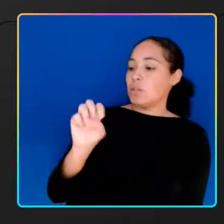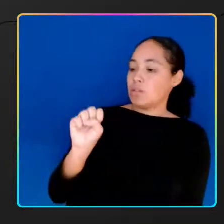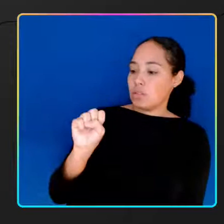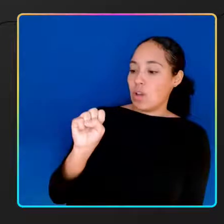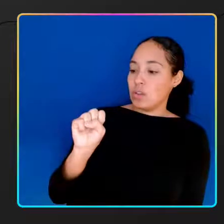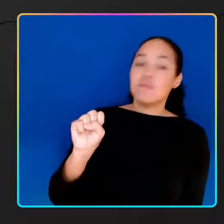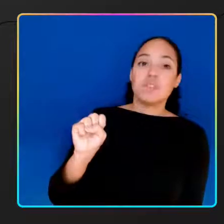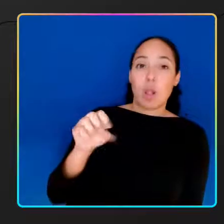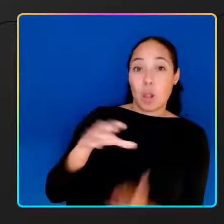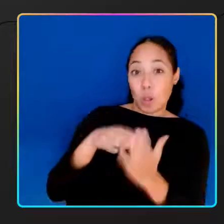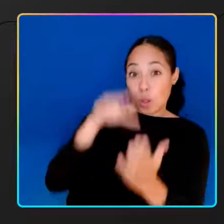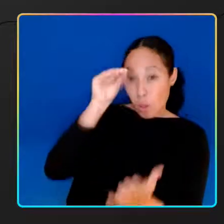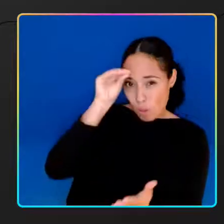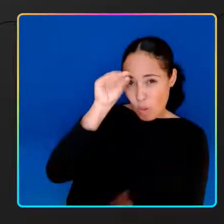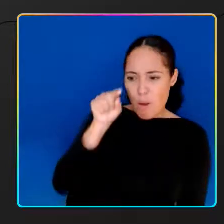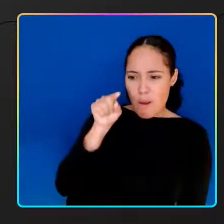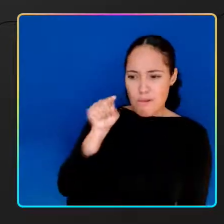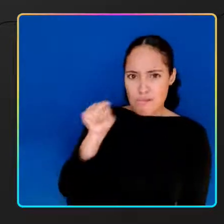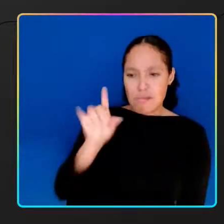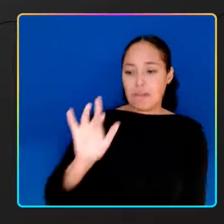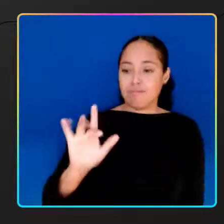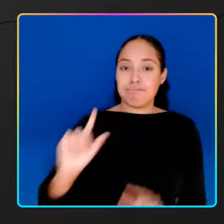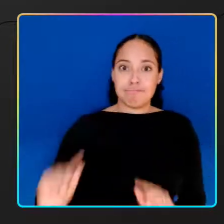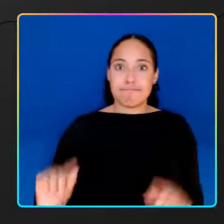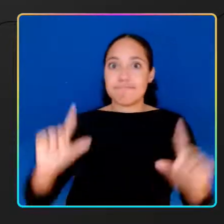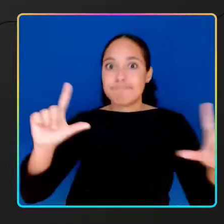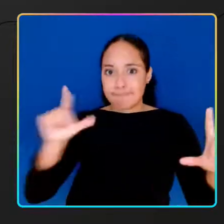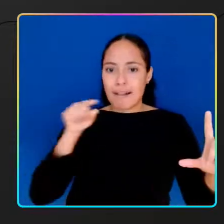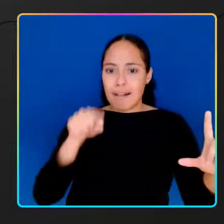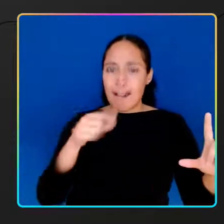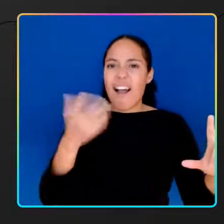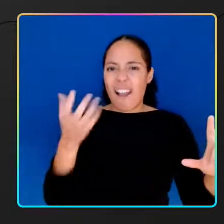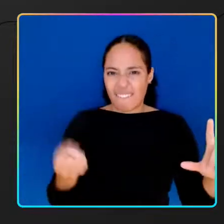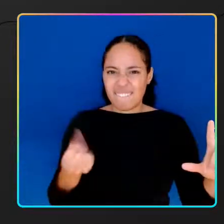learning. So if so, a nice easy one for you,